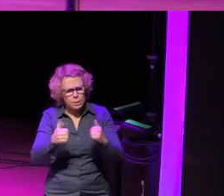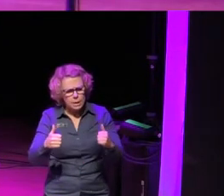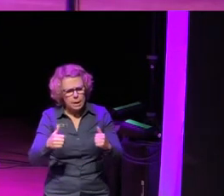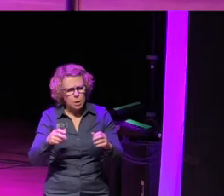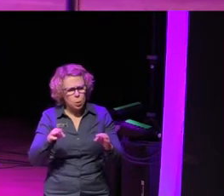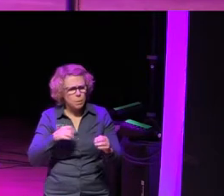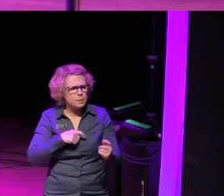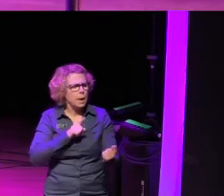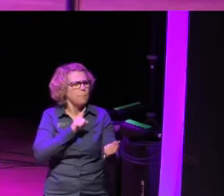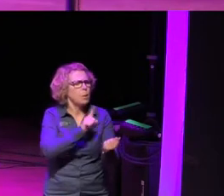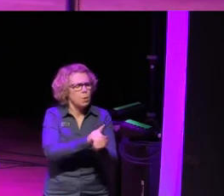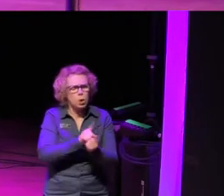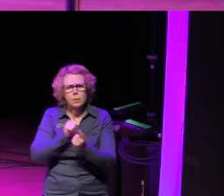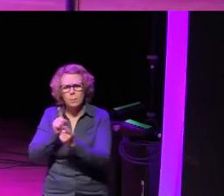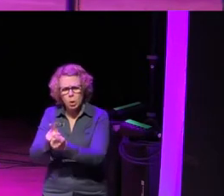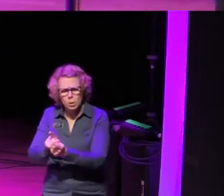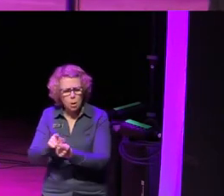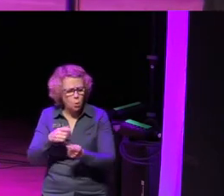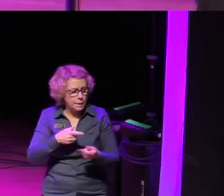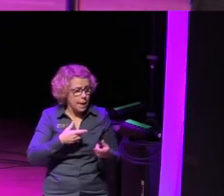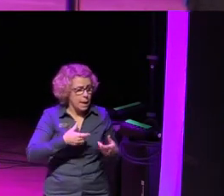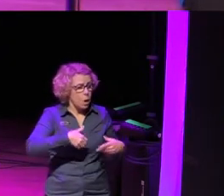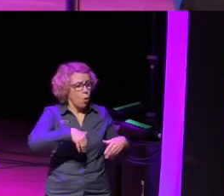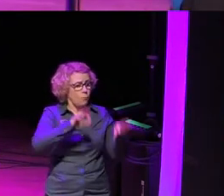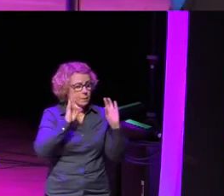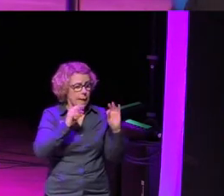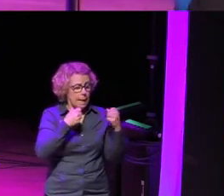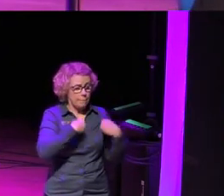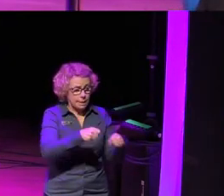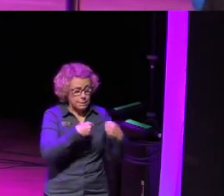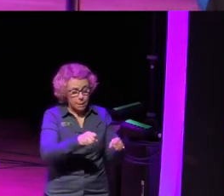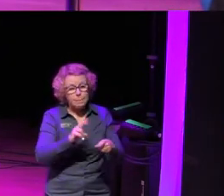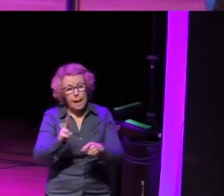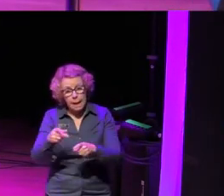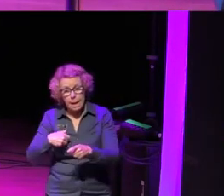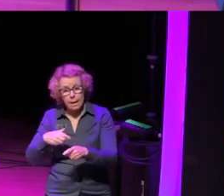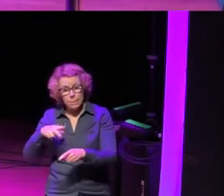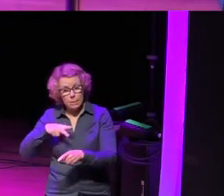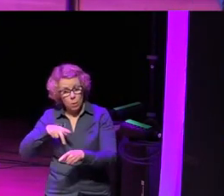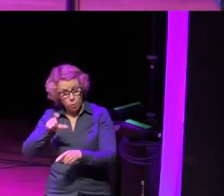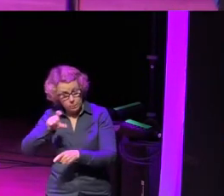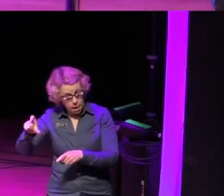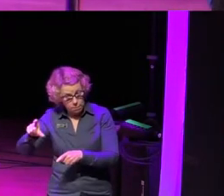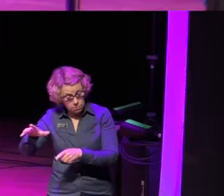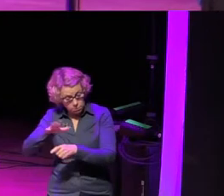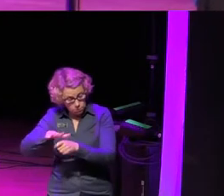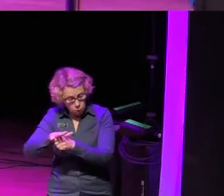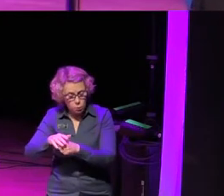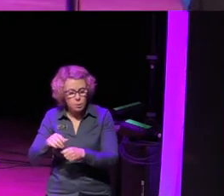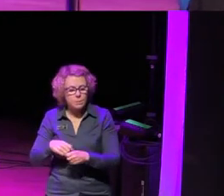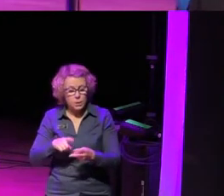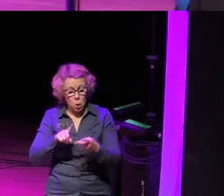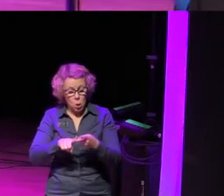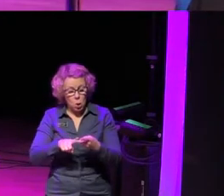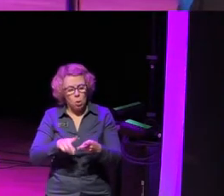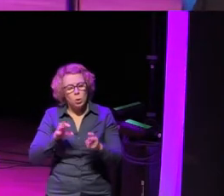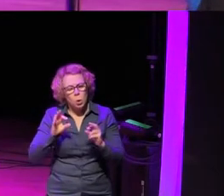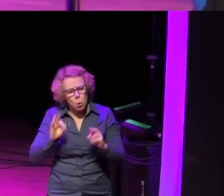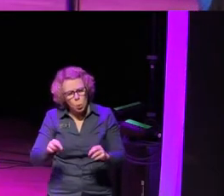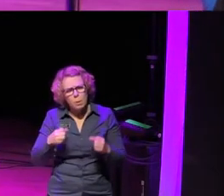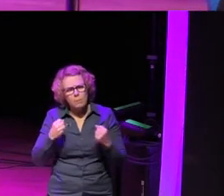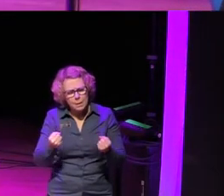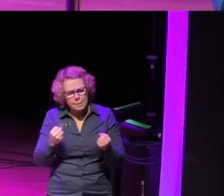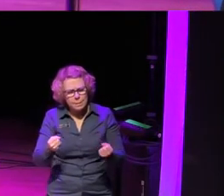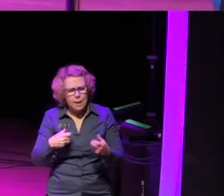approach this when you look at it within public office and if when you look at it within the private sector? And secondly, how important is